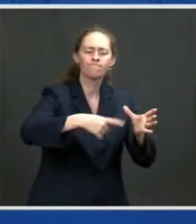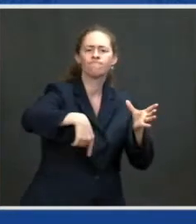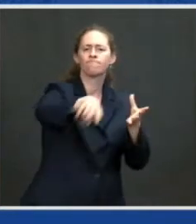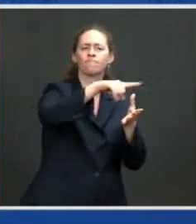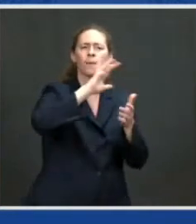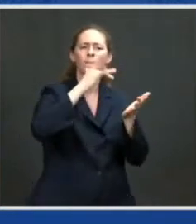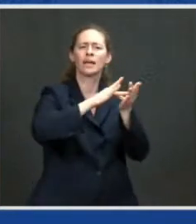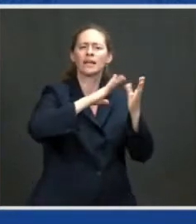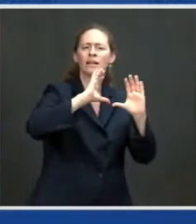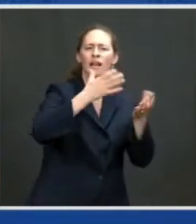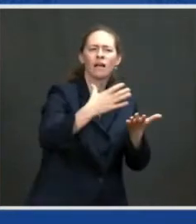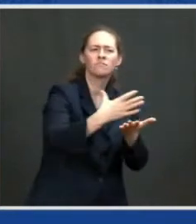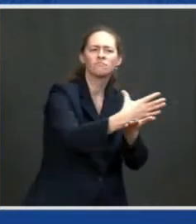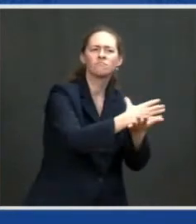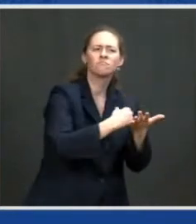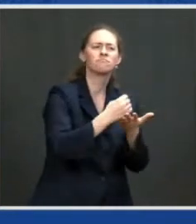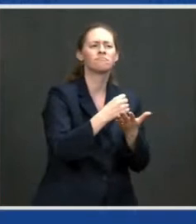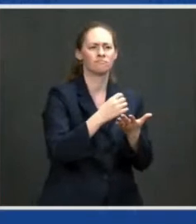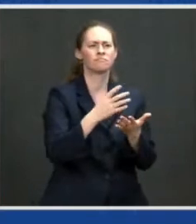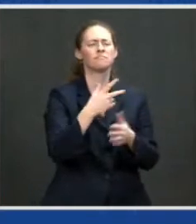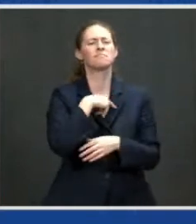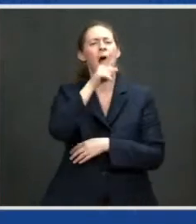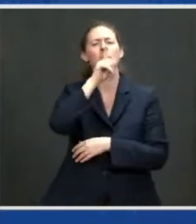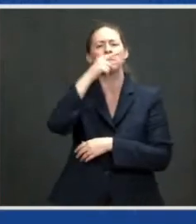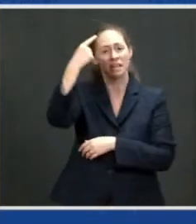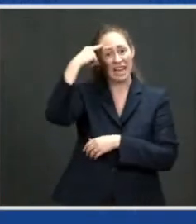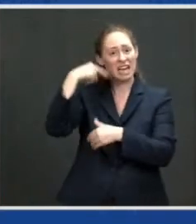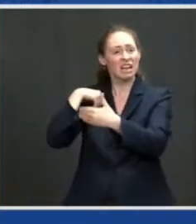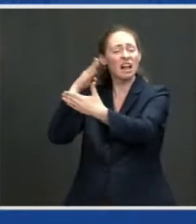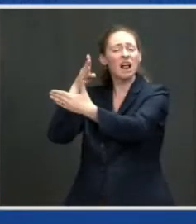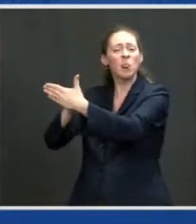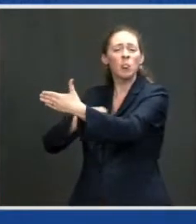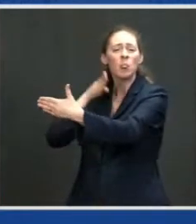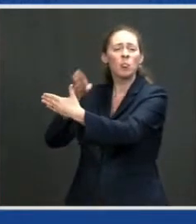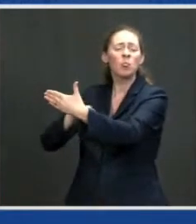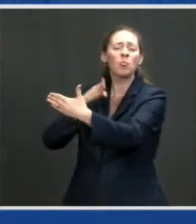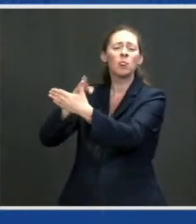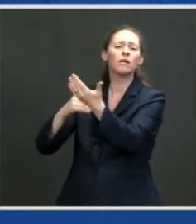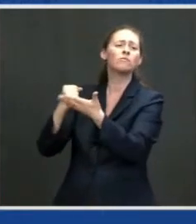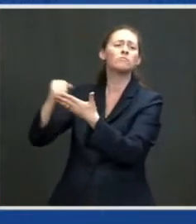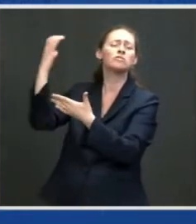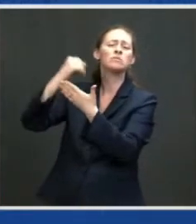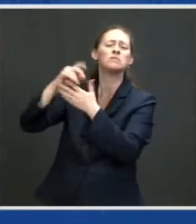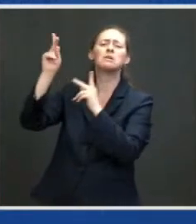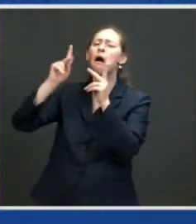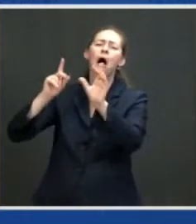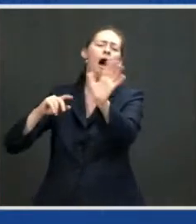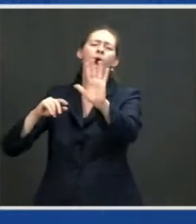in Wall Street. I don't have anything against anybody making $1 million, but Wall Street did not build this country.